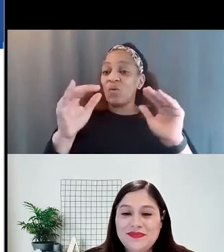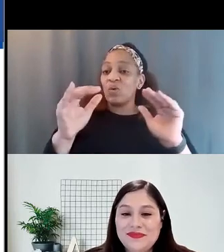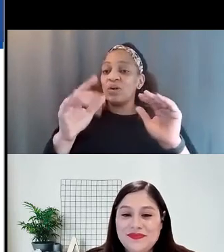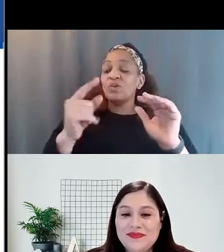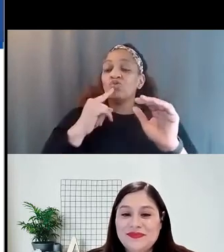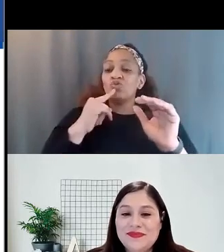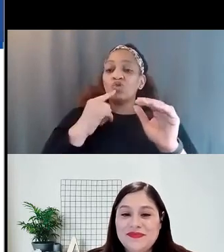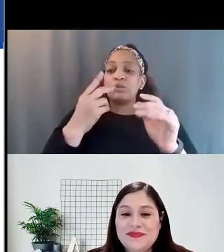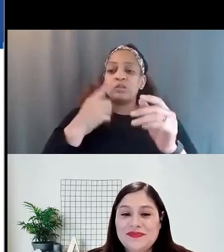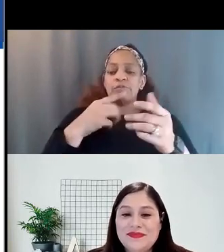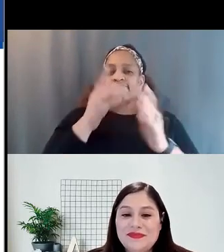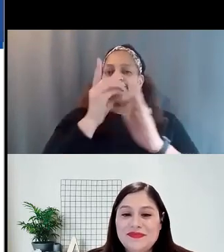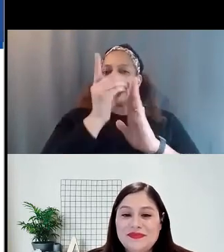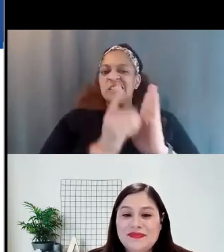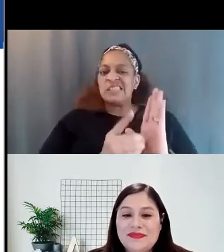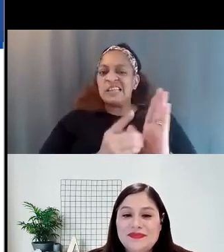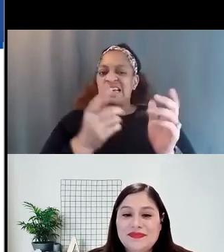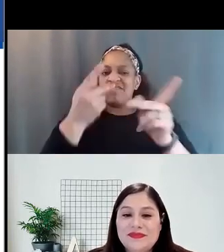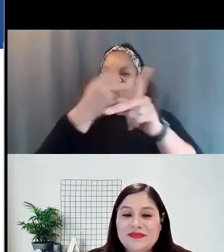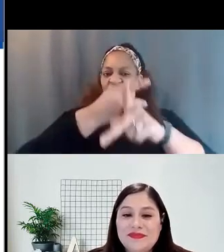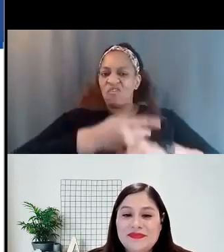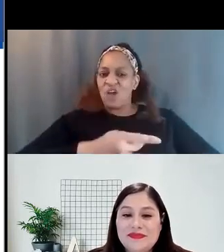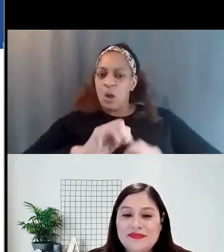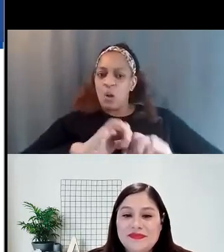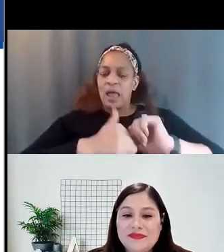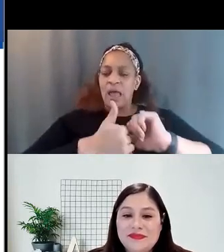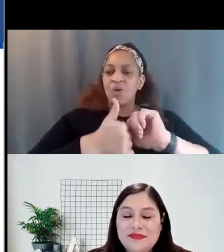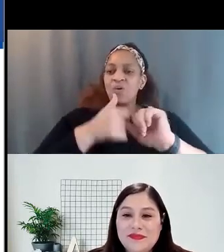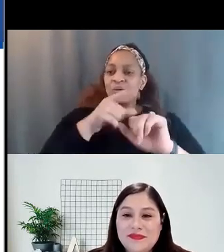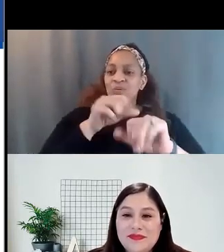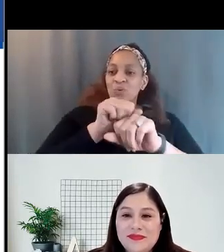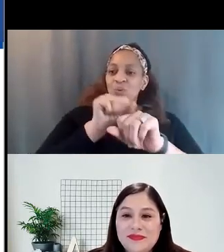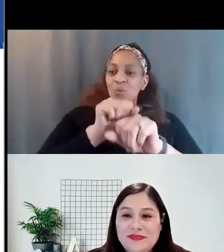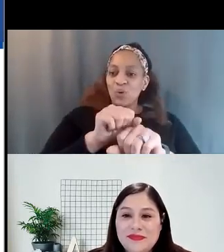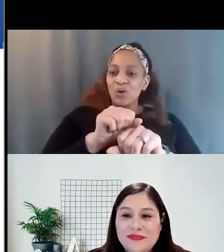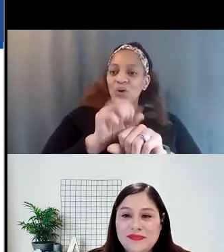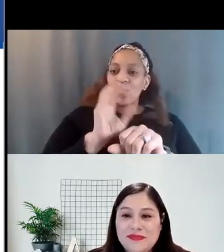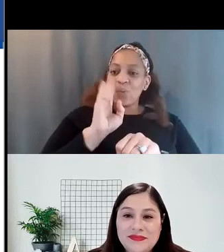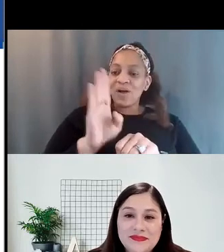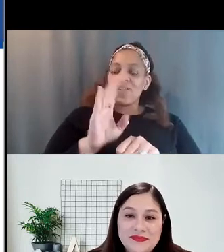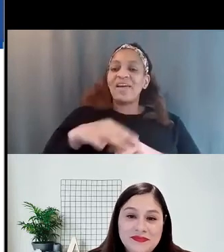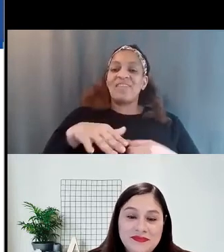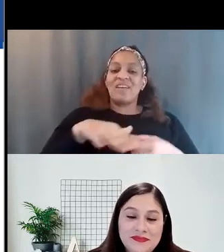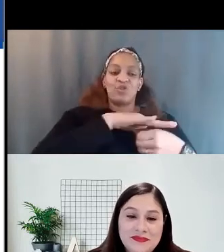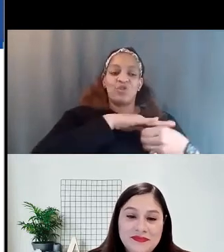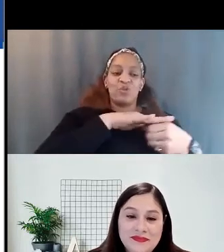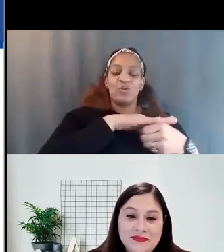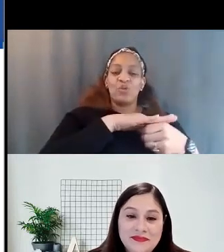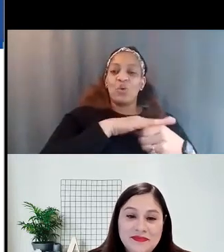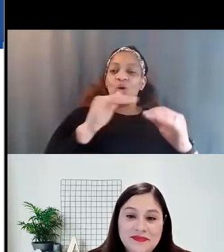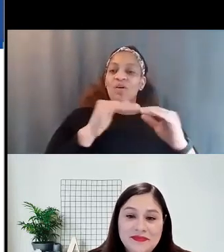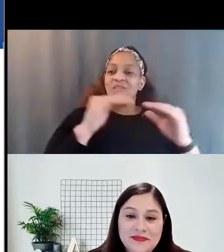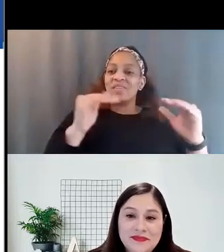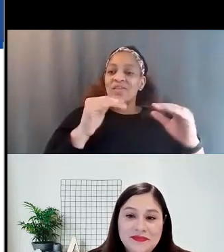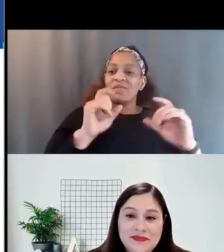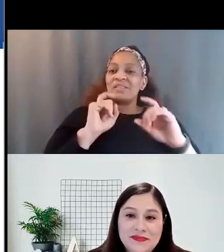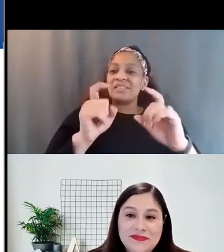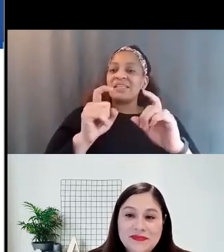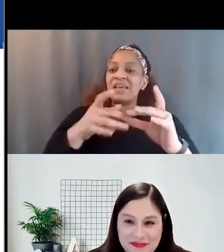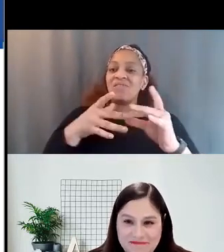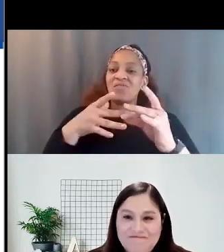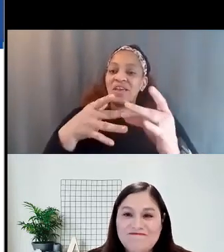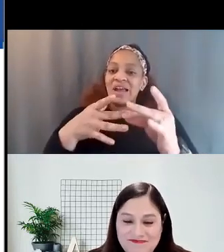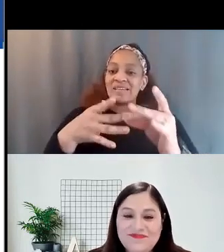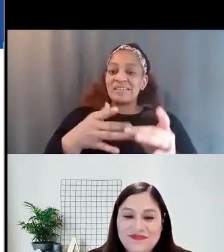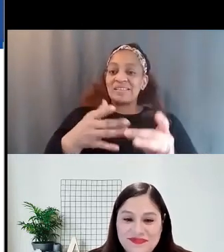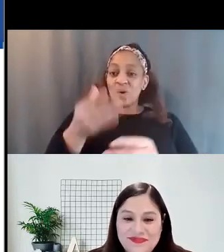map out how that was supposed to work. And then at the local level to give some guidance. And so I just wanted to share